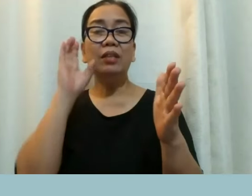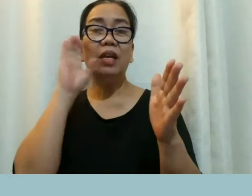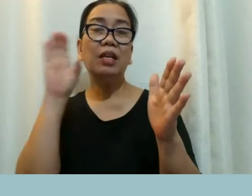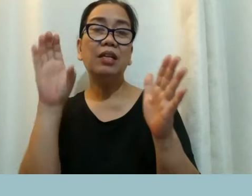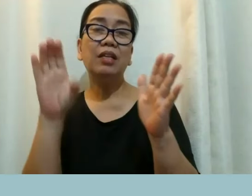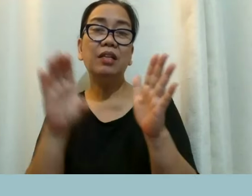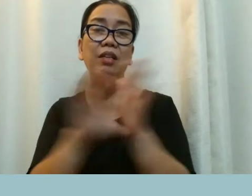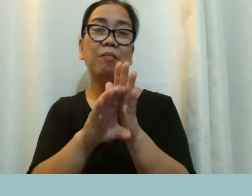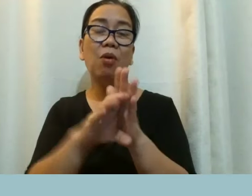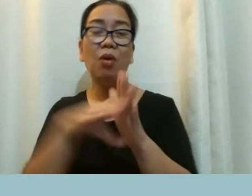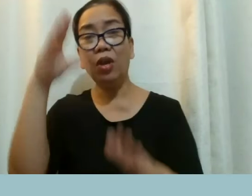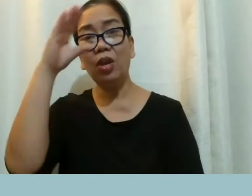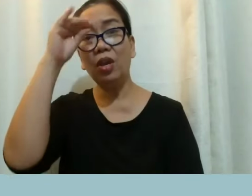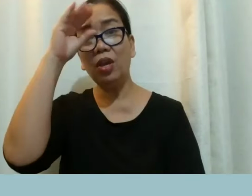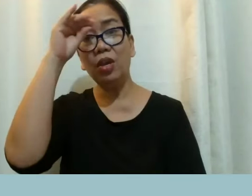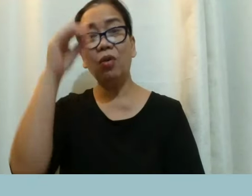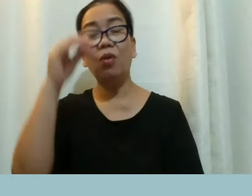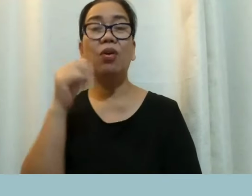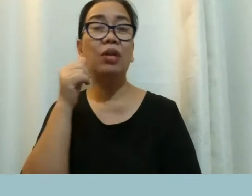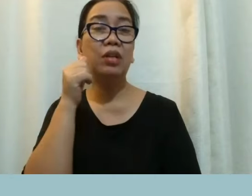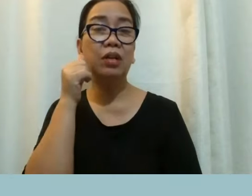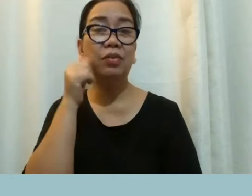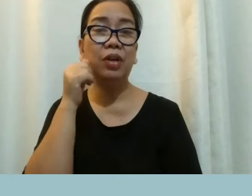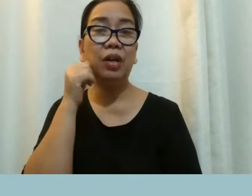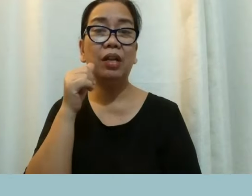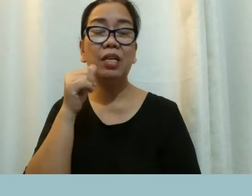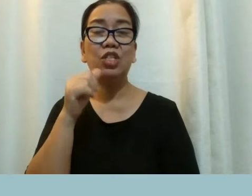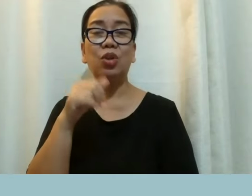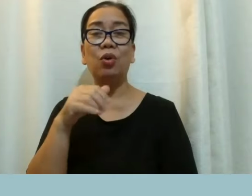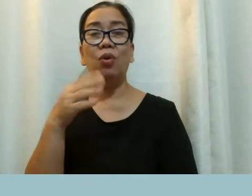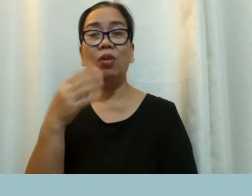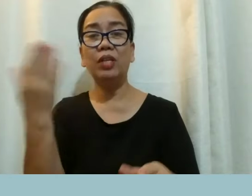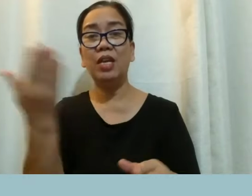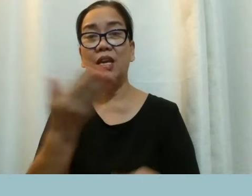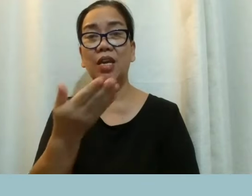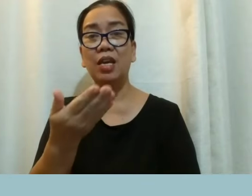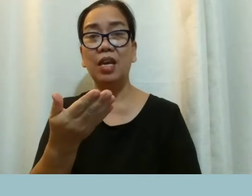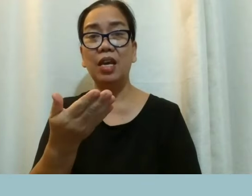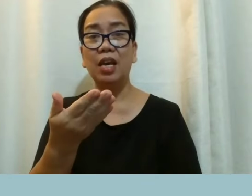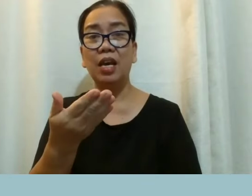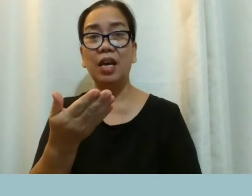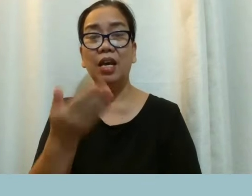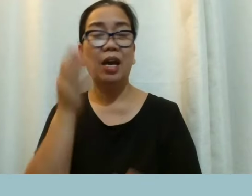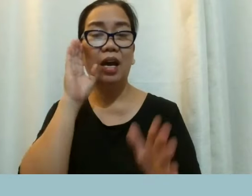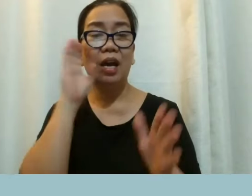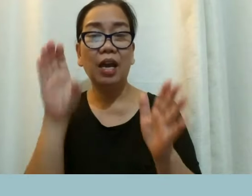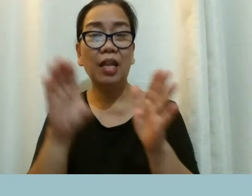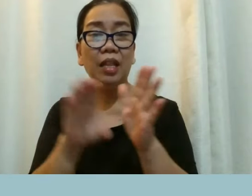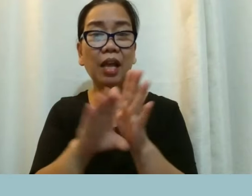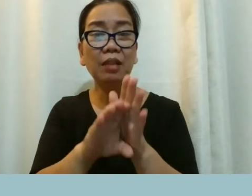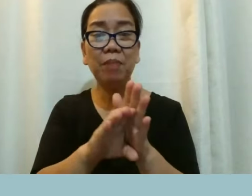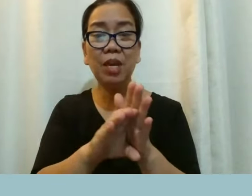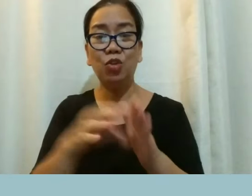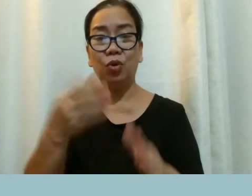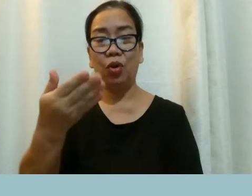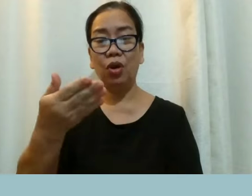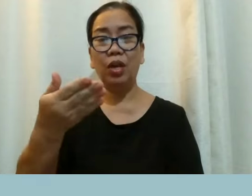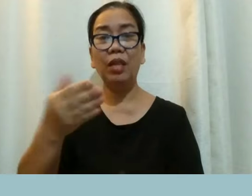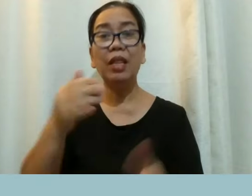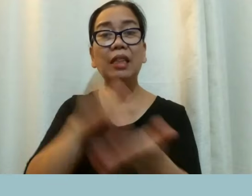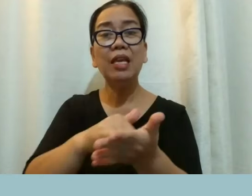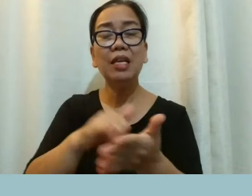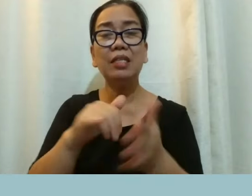What the boy or the girl is holding in that